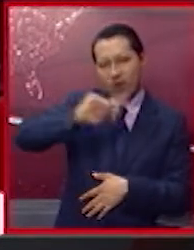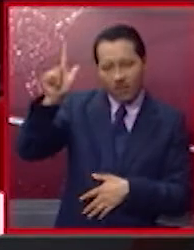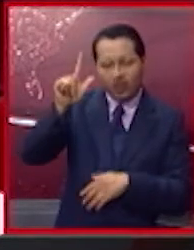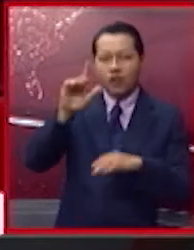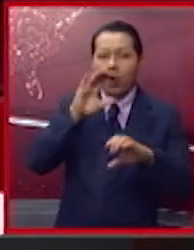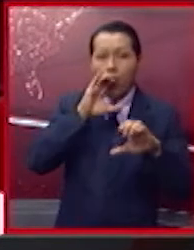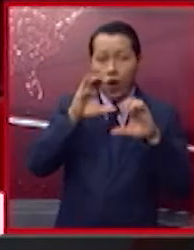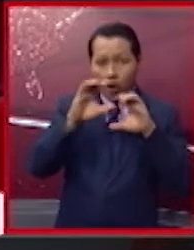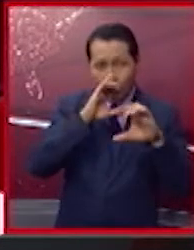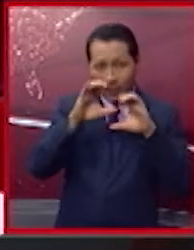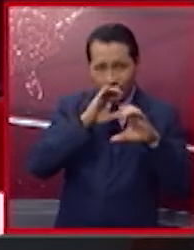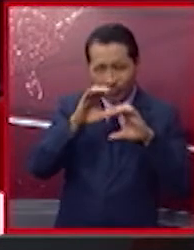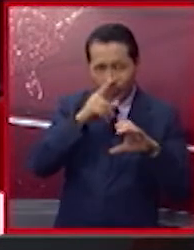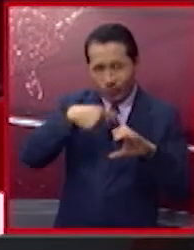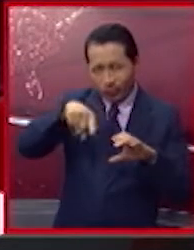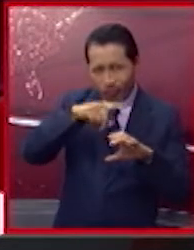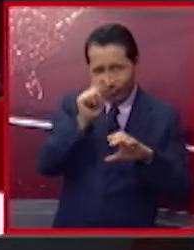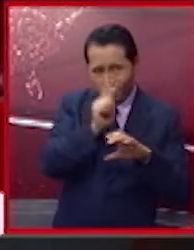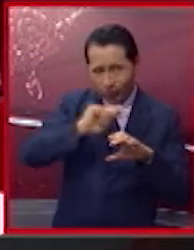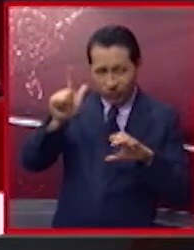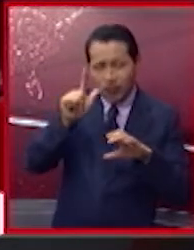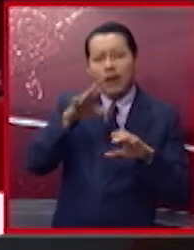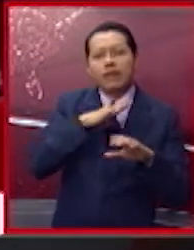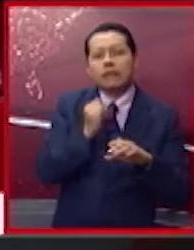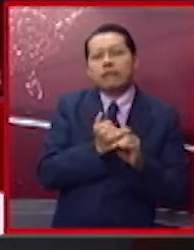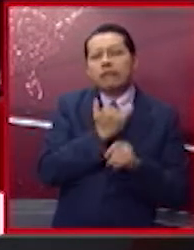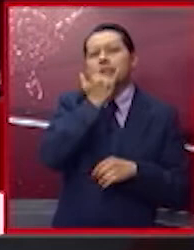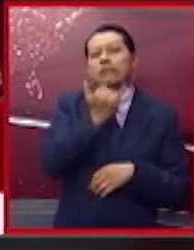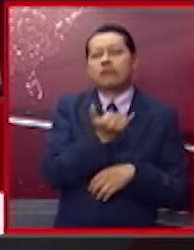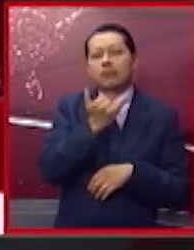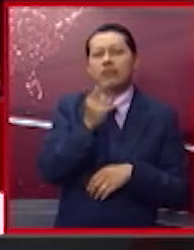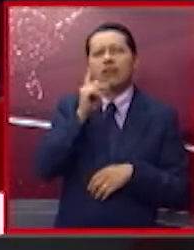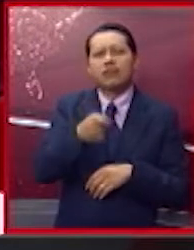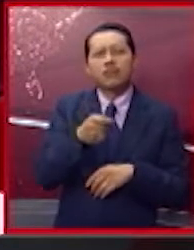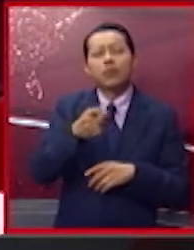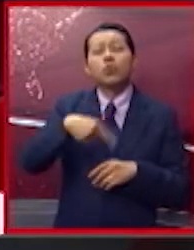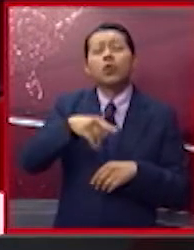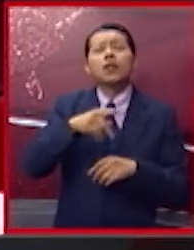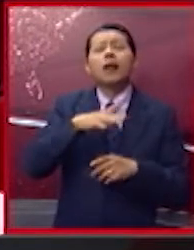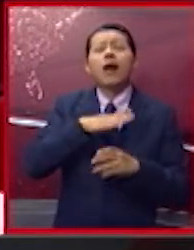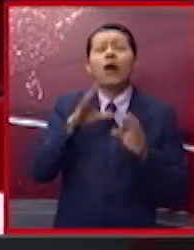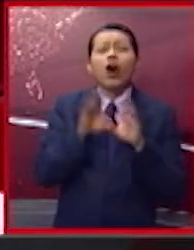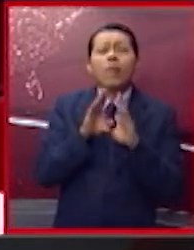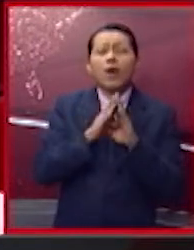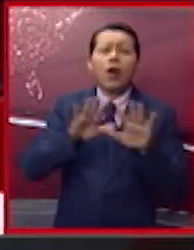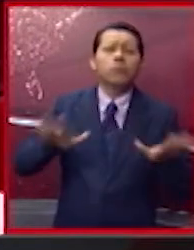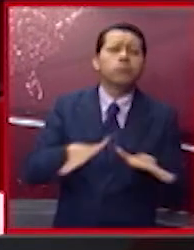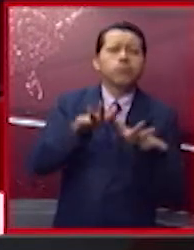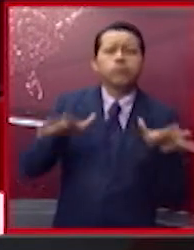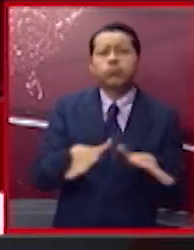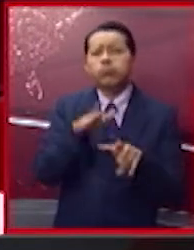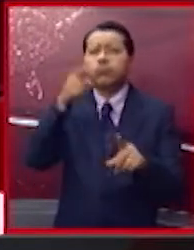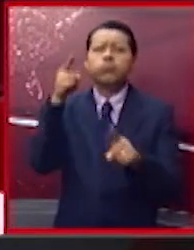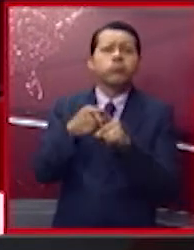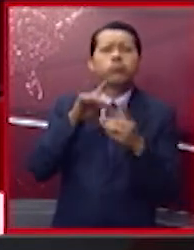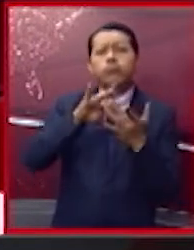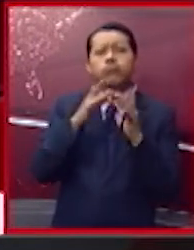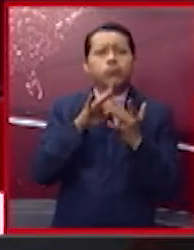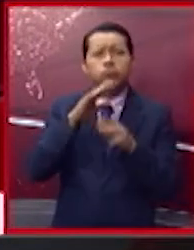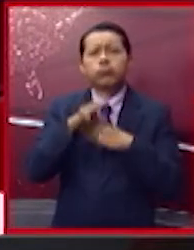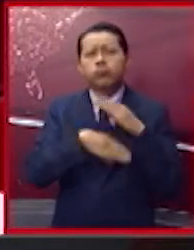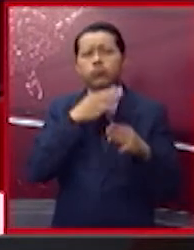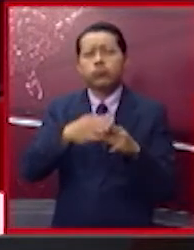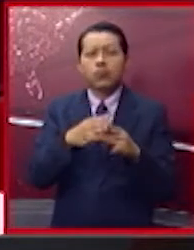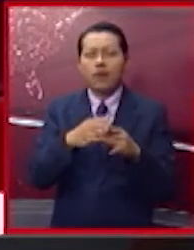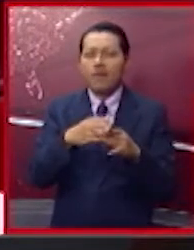that the economics profession appeared like they were the cheerleaders for a particular model of globalization, instead